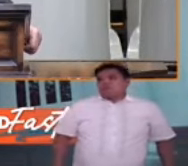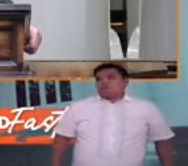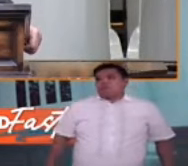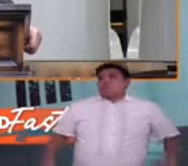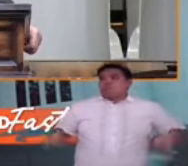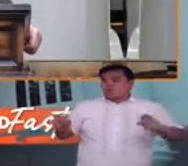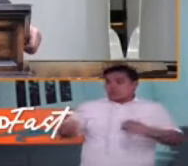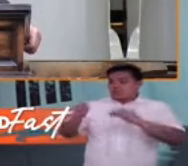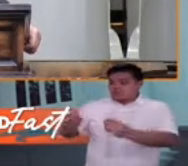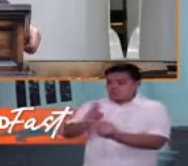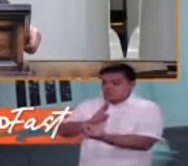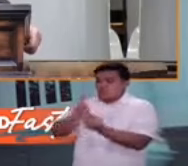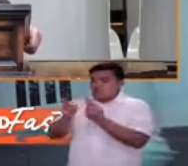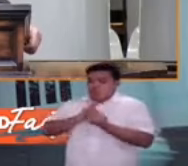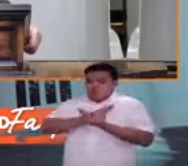in a child's heart.